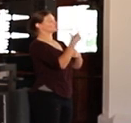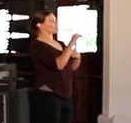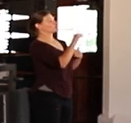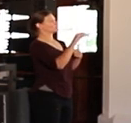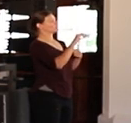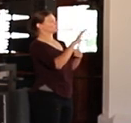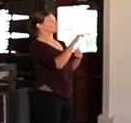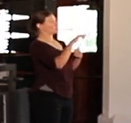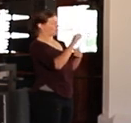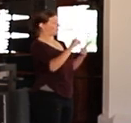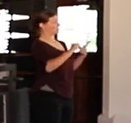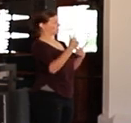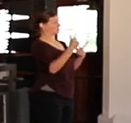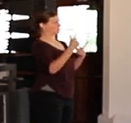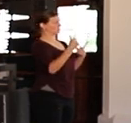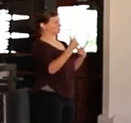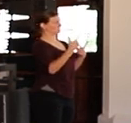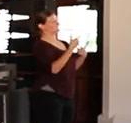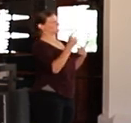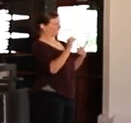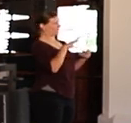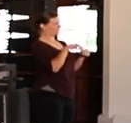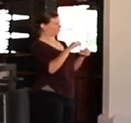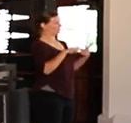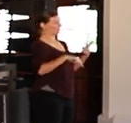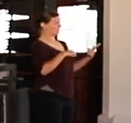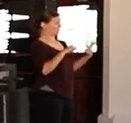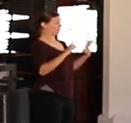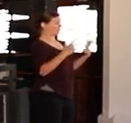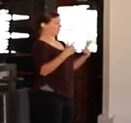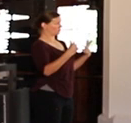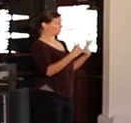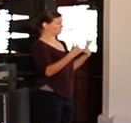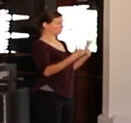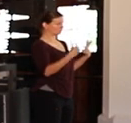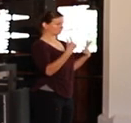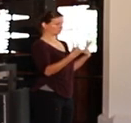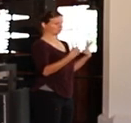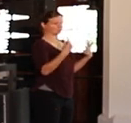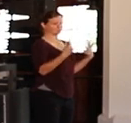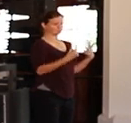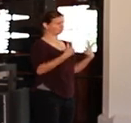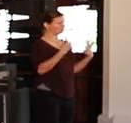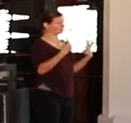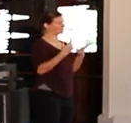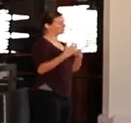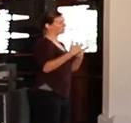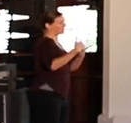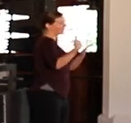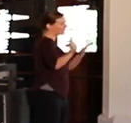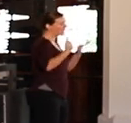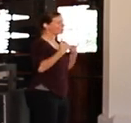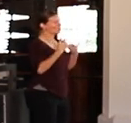class. What is the second? Get involved. Okay. And the third one is gather some